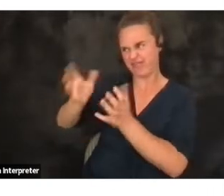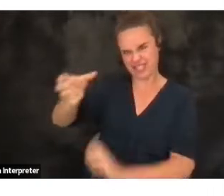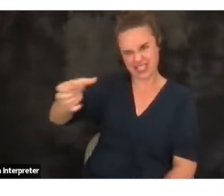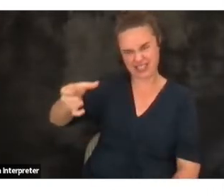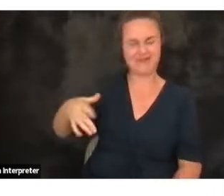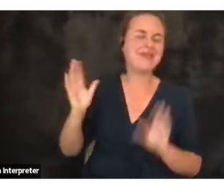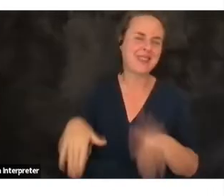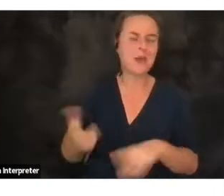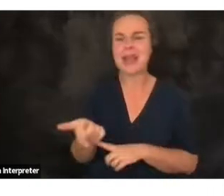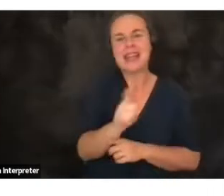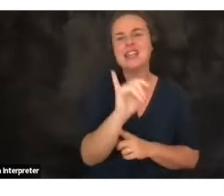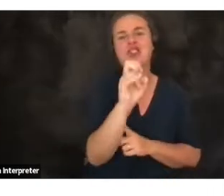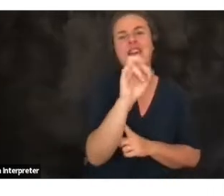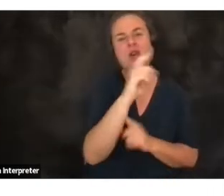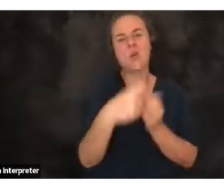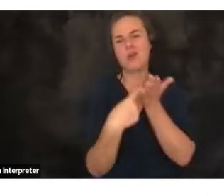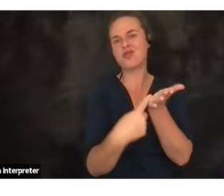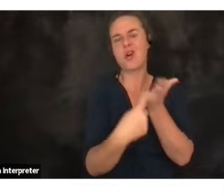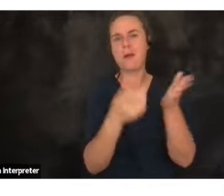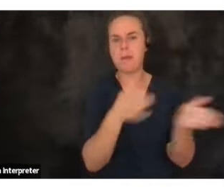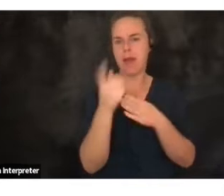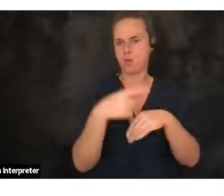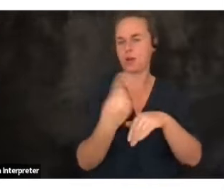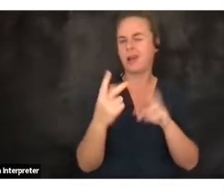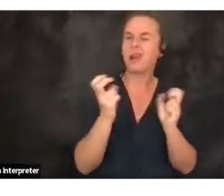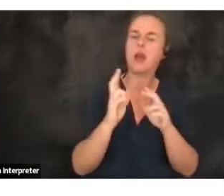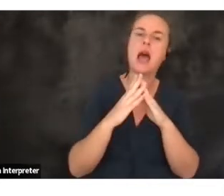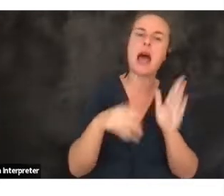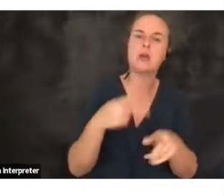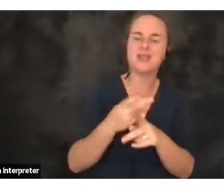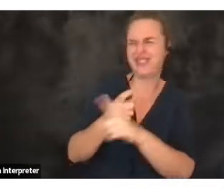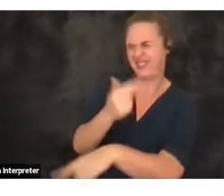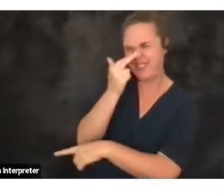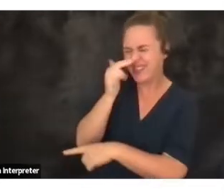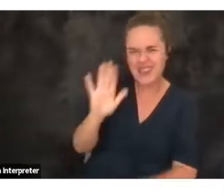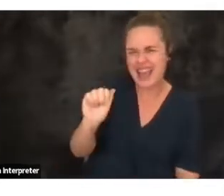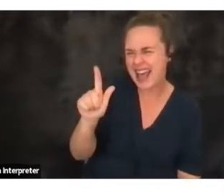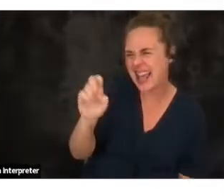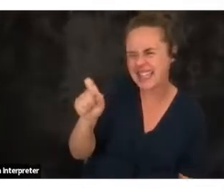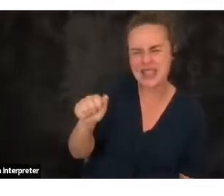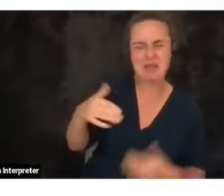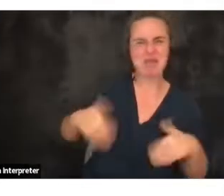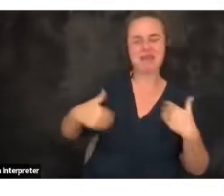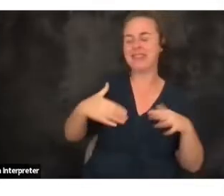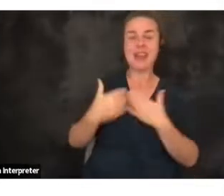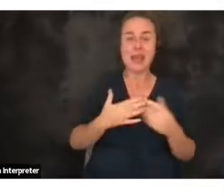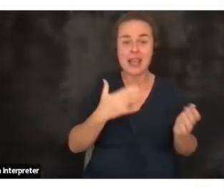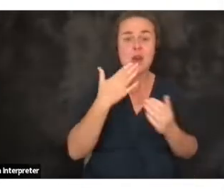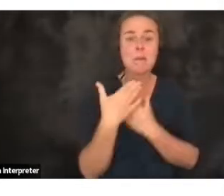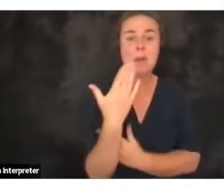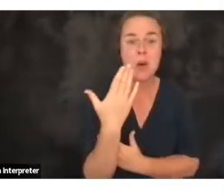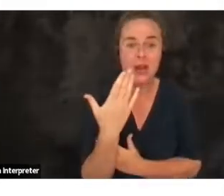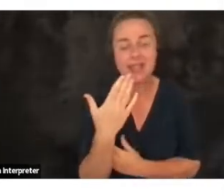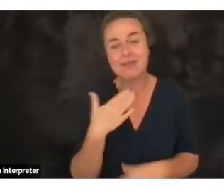Yep, of course. Sorry about that. That is pretty amusing. Good morning, everybody. My name is Jen